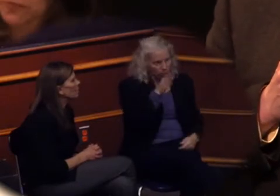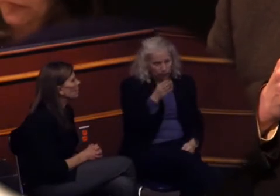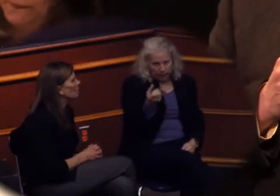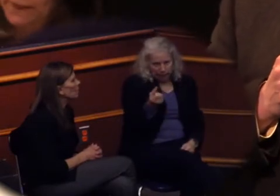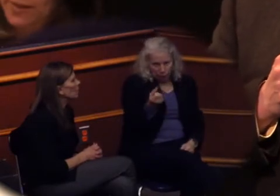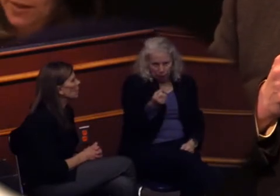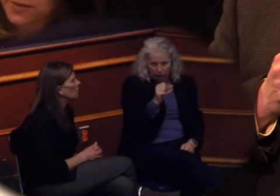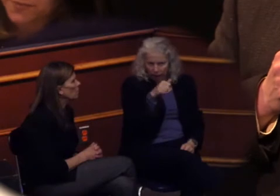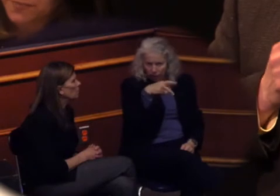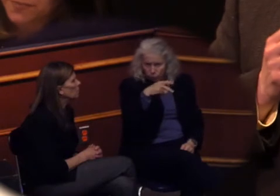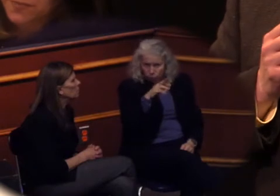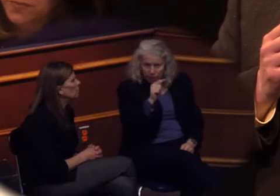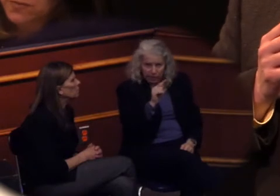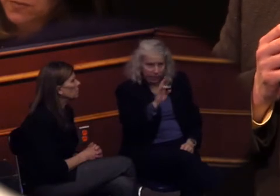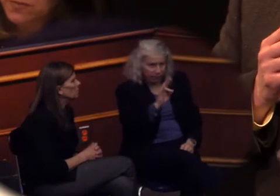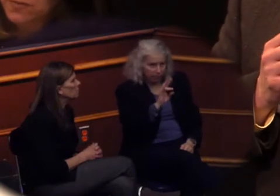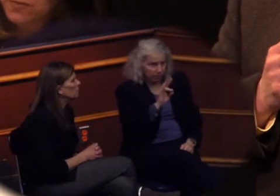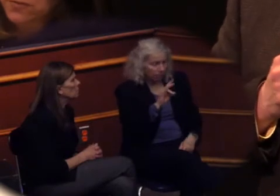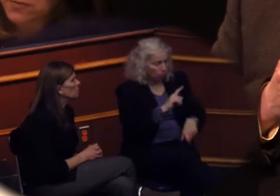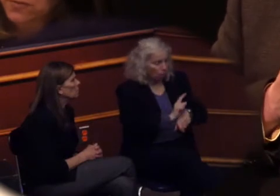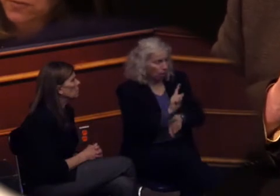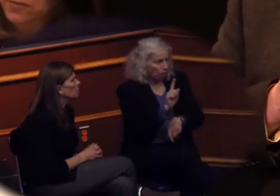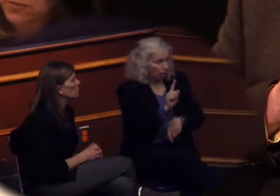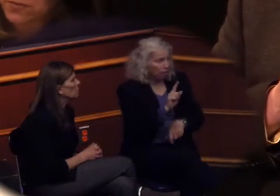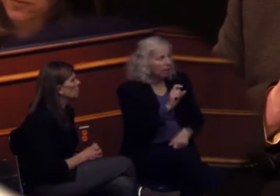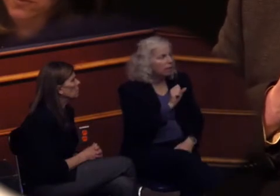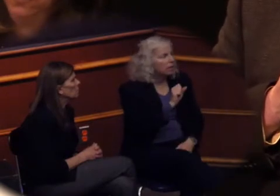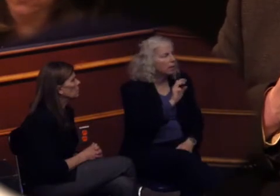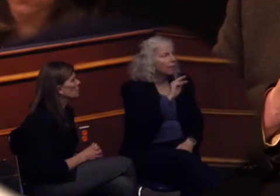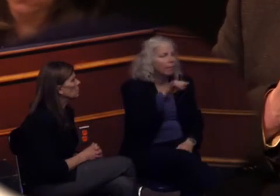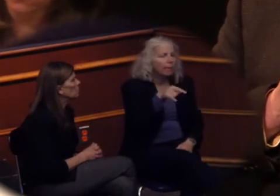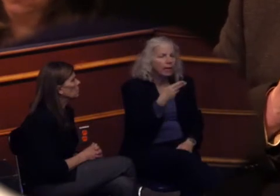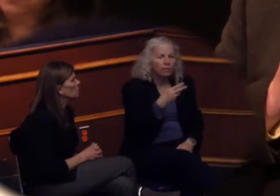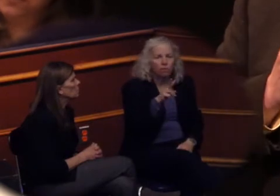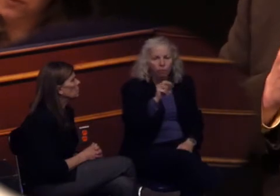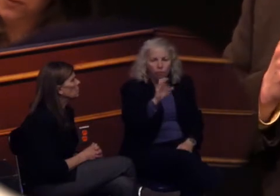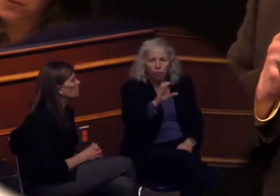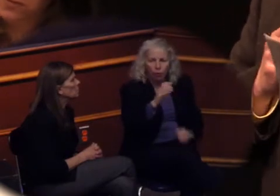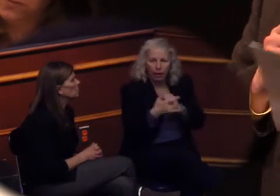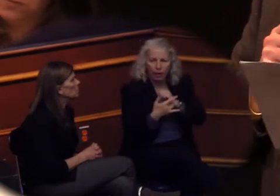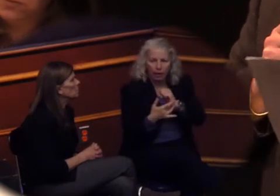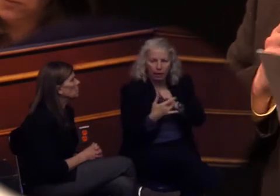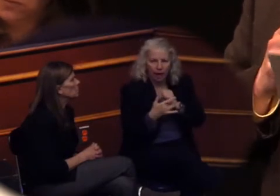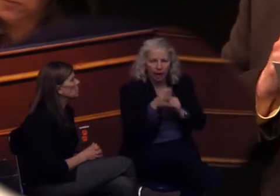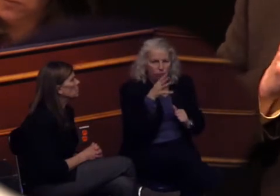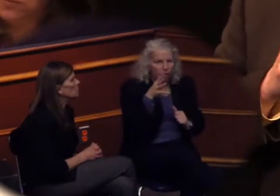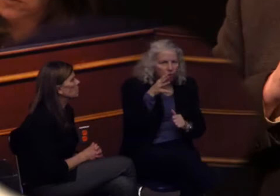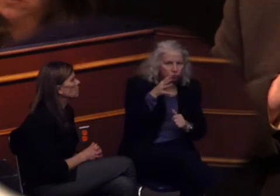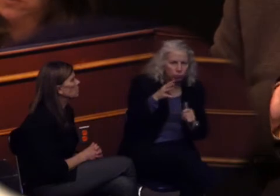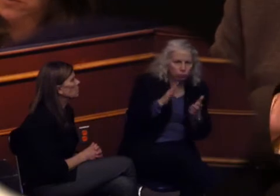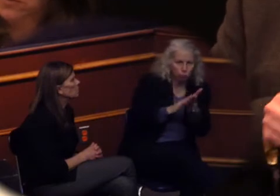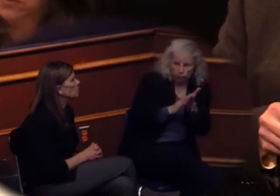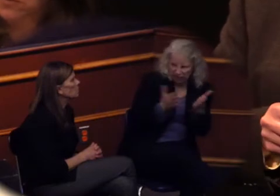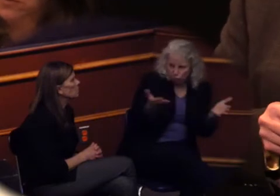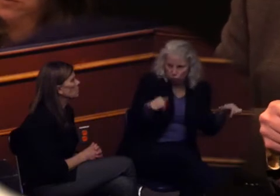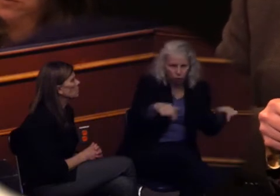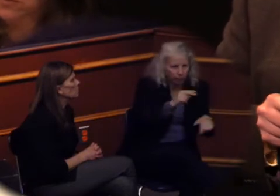April 7th at 1 o'clock at Smith Vocational and Agricultural High School here in Northampton.